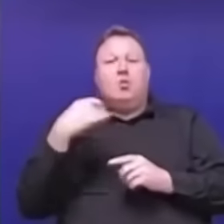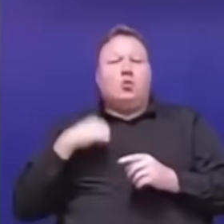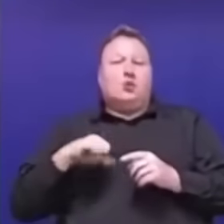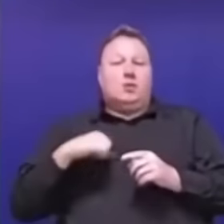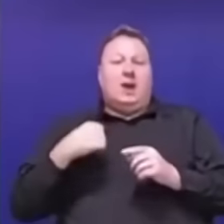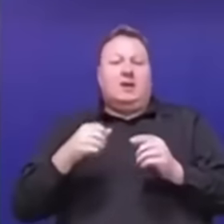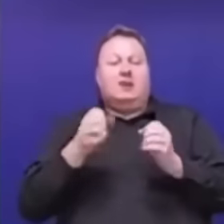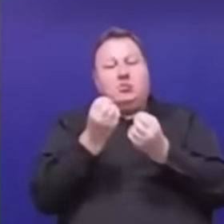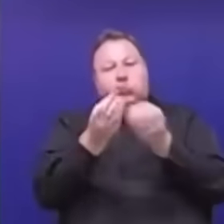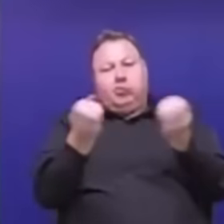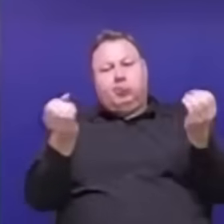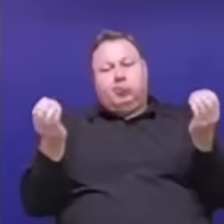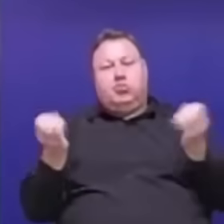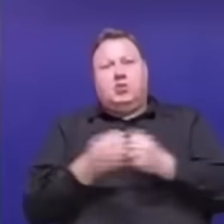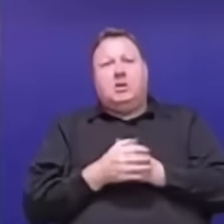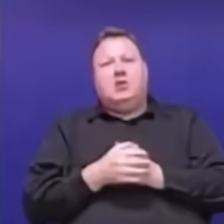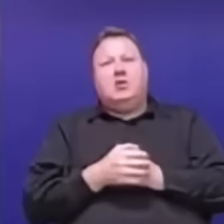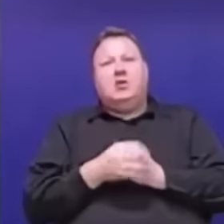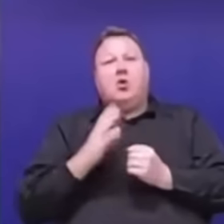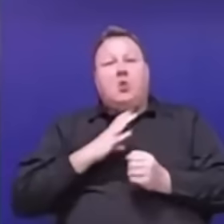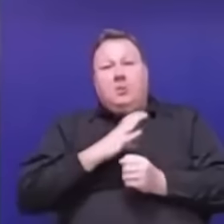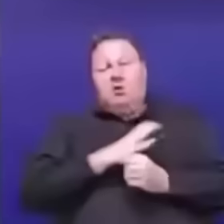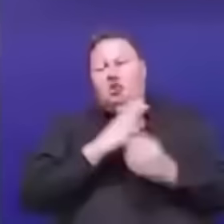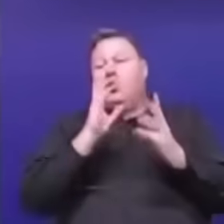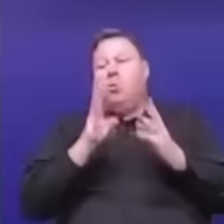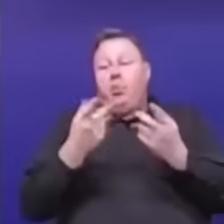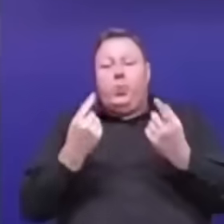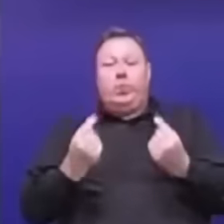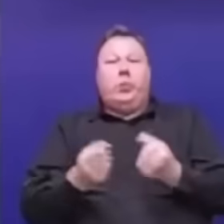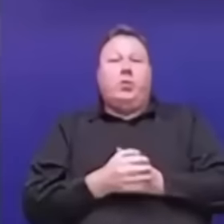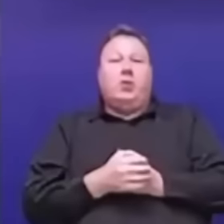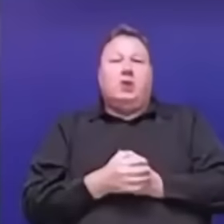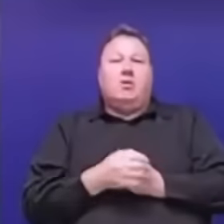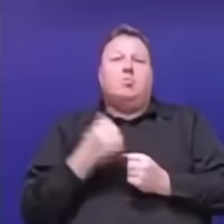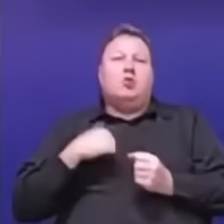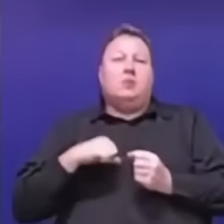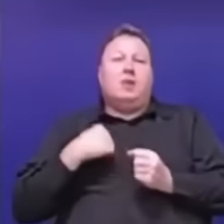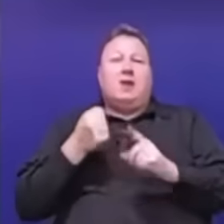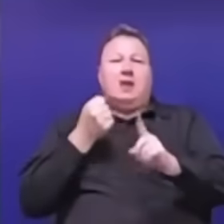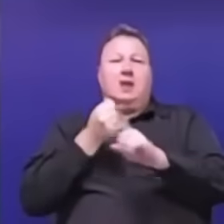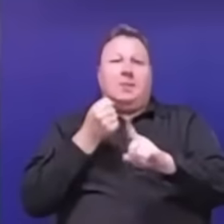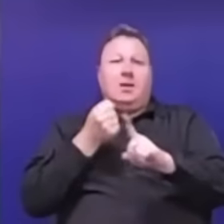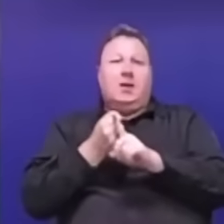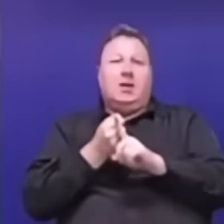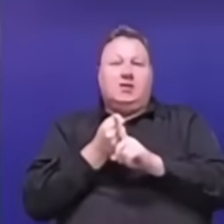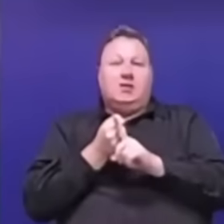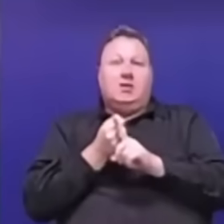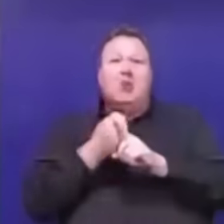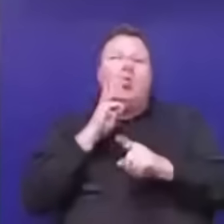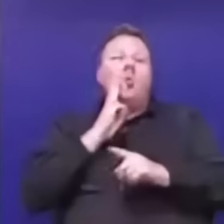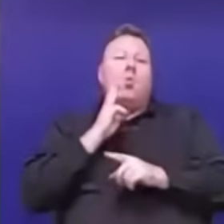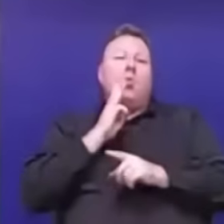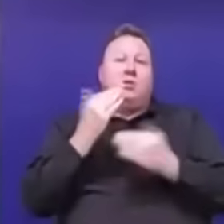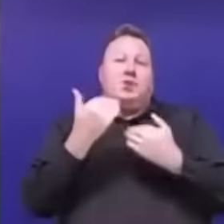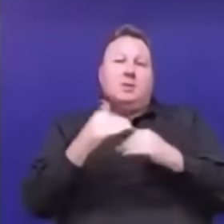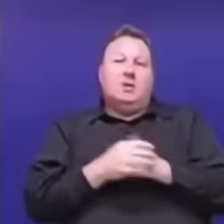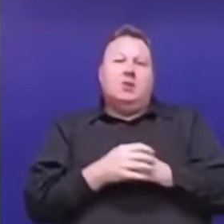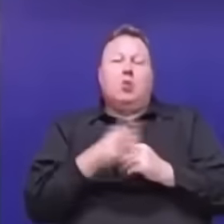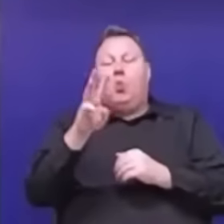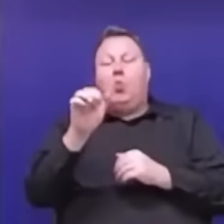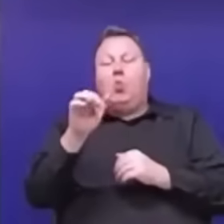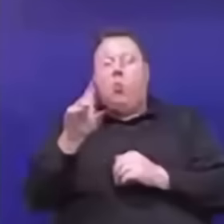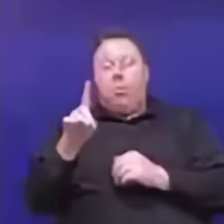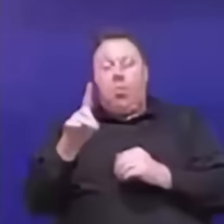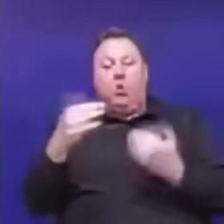until the end of this month by the Commission. These are municipalities that have been impacted by ward delimitation and voting district